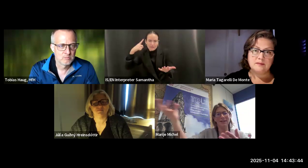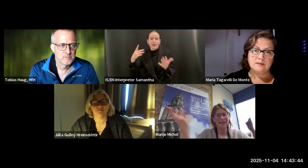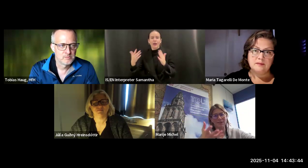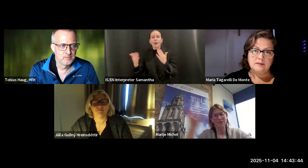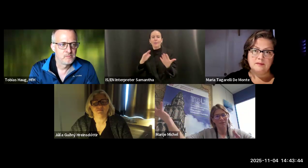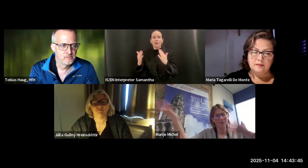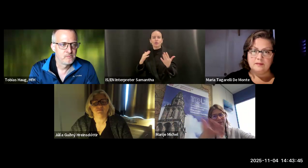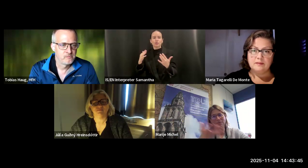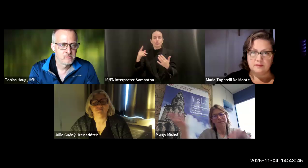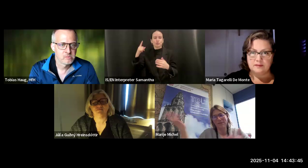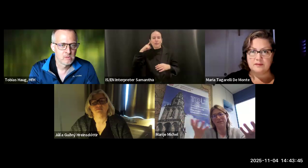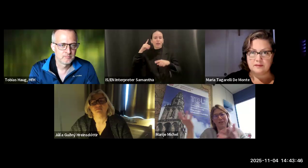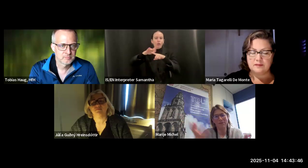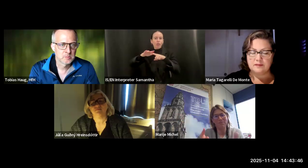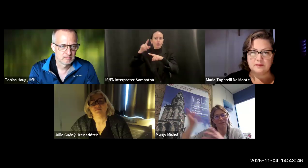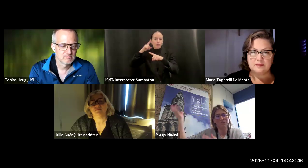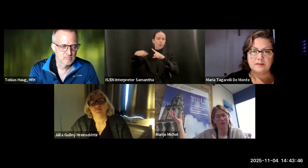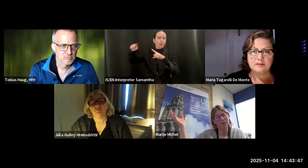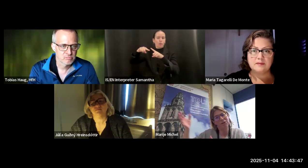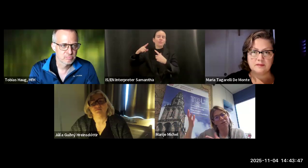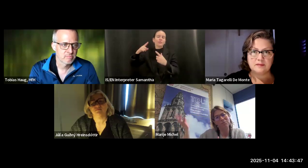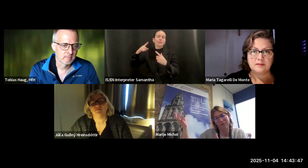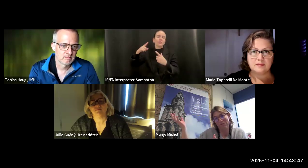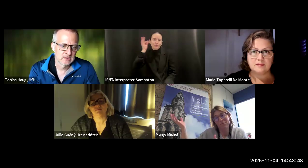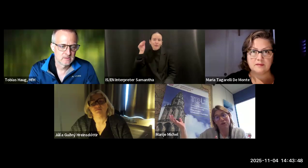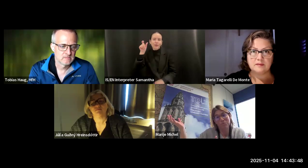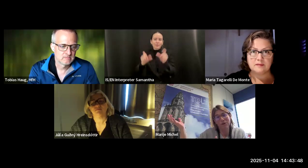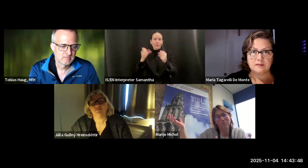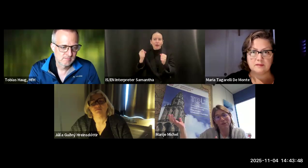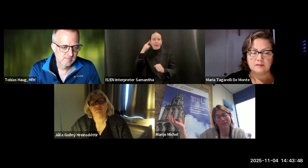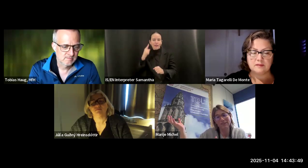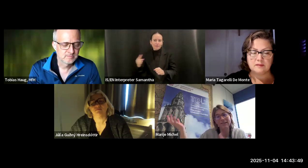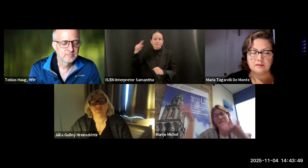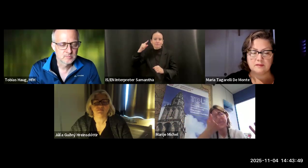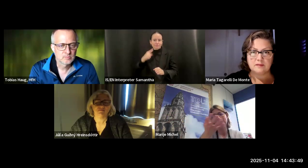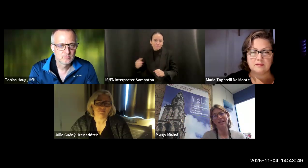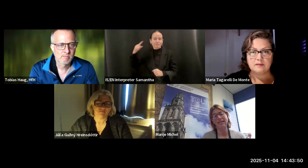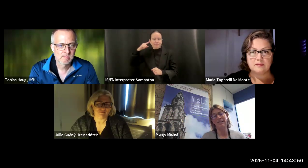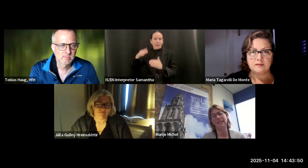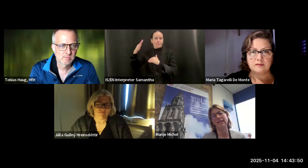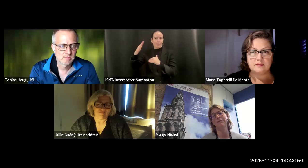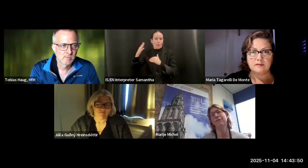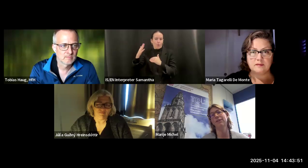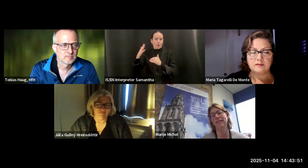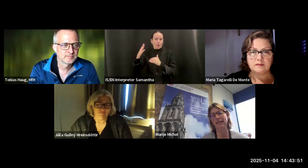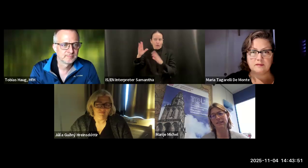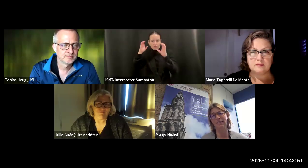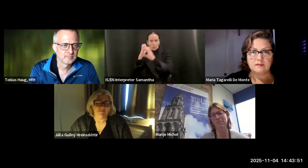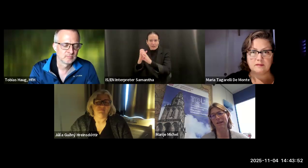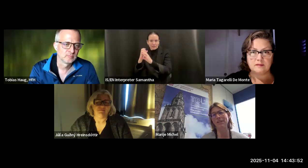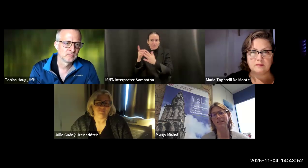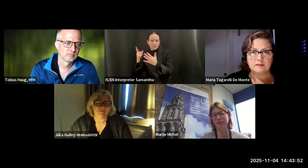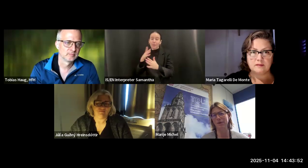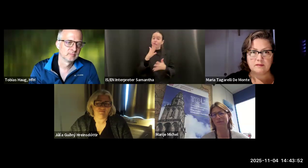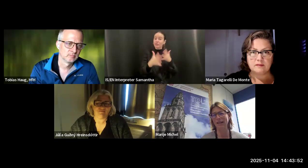loop. With hearing people, the phonological loop is much more important. But I guess that for signers,